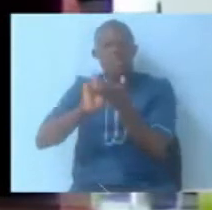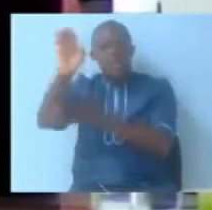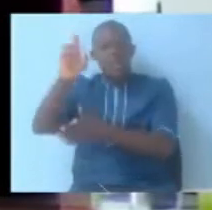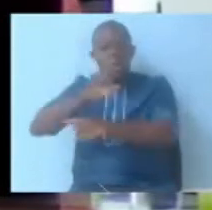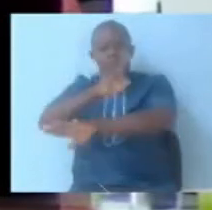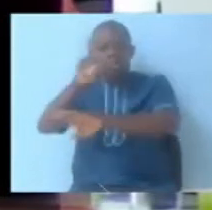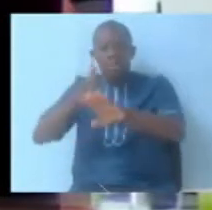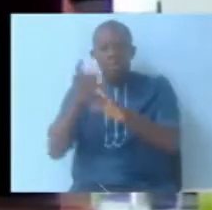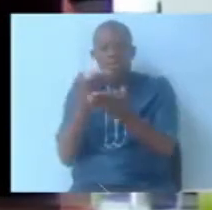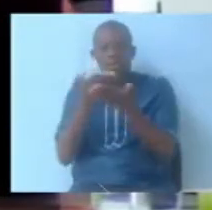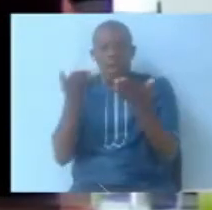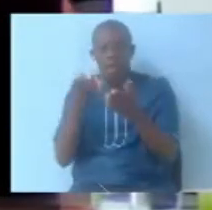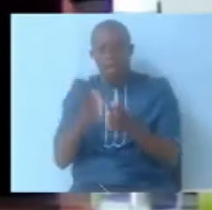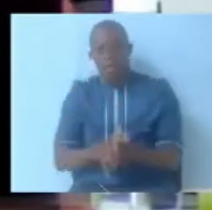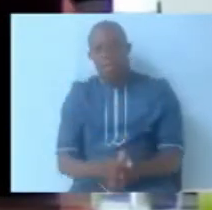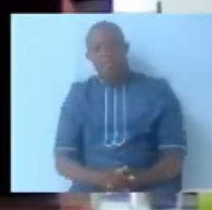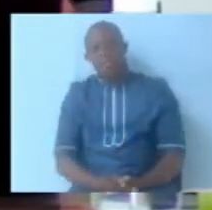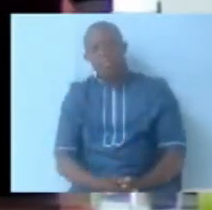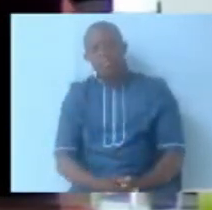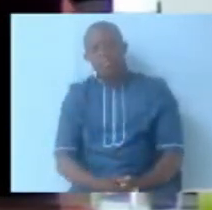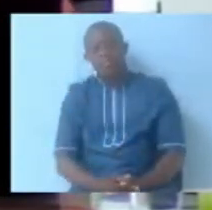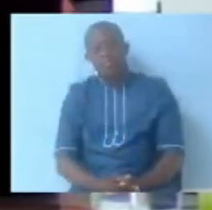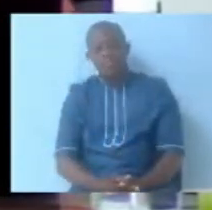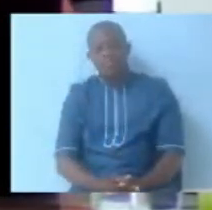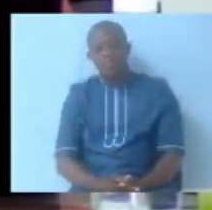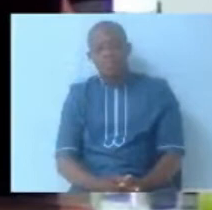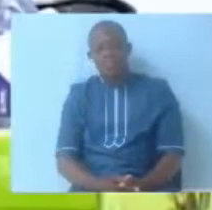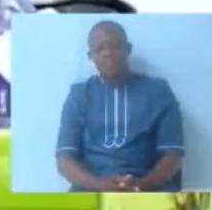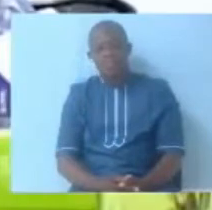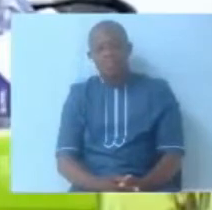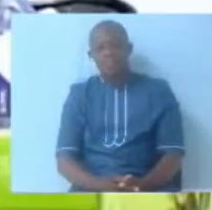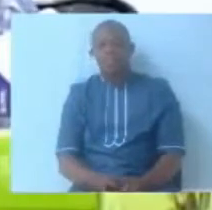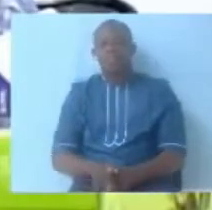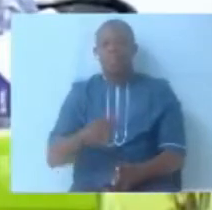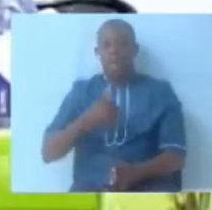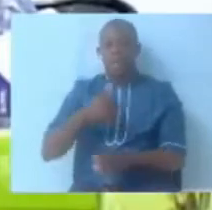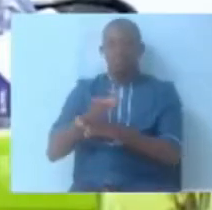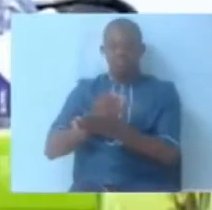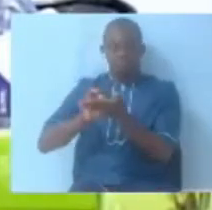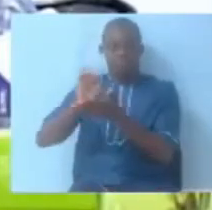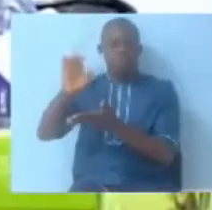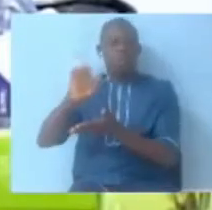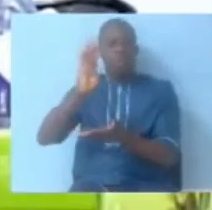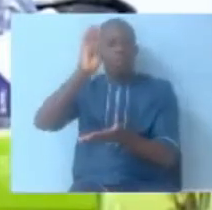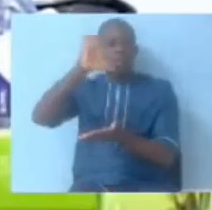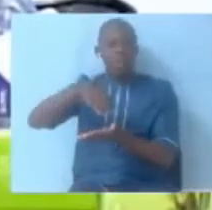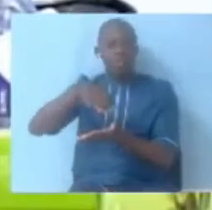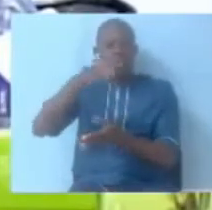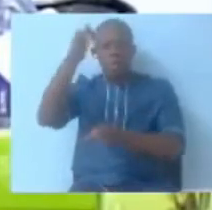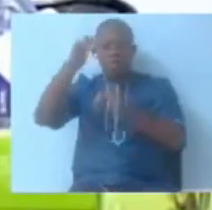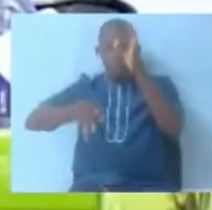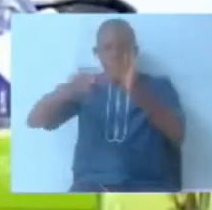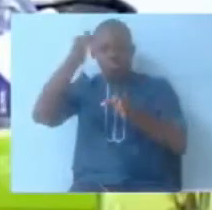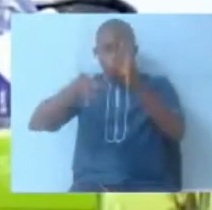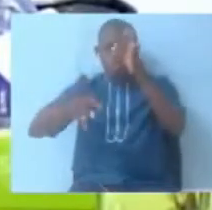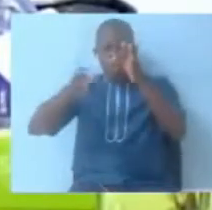tombon kuta keke kiti ndirla duma langori wabafla me magistrate. Yes, ambo doko la mindole. I was posted in Banyul Magistrate's Court. Mbe Banyul Magistrate Court le nga follow